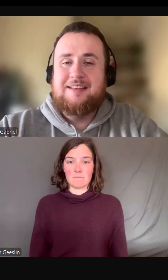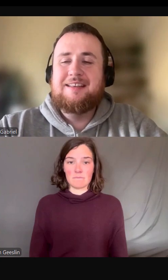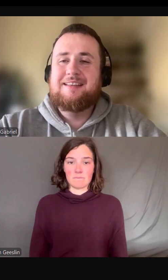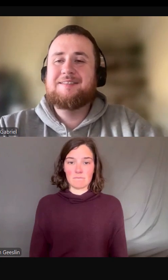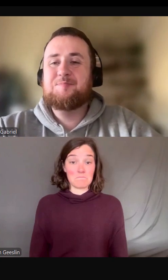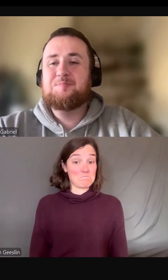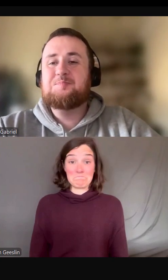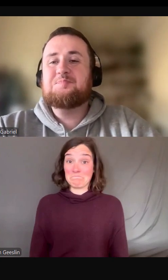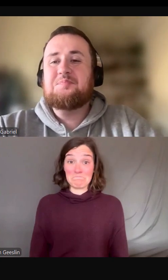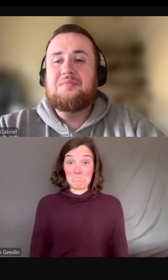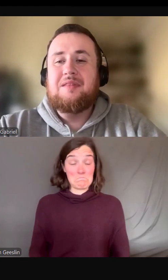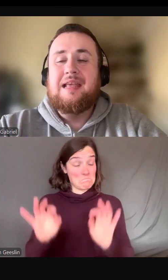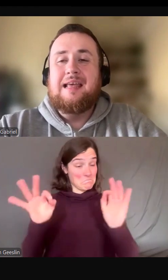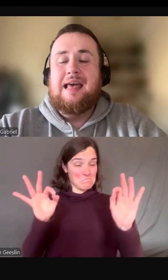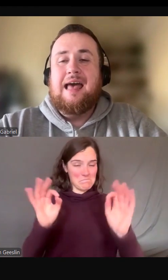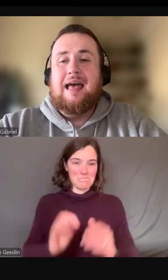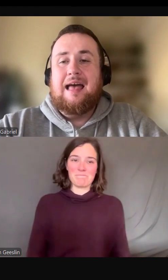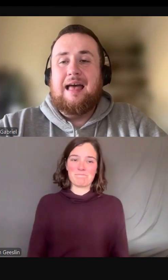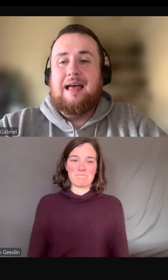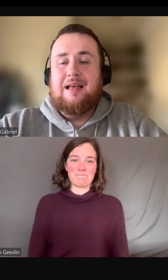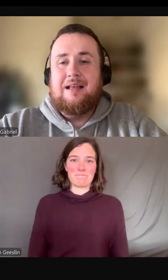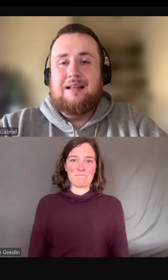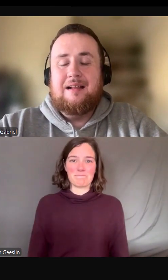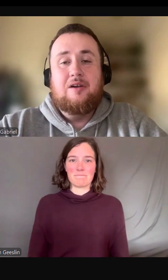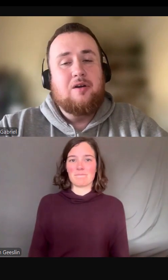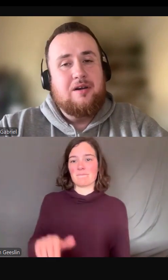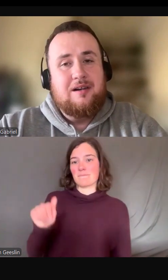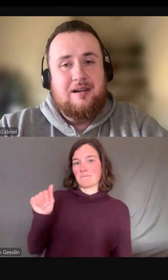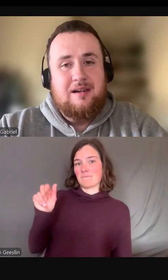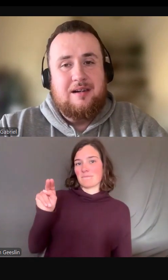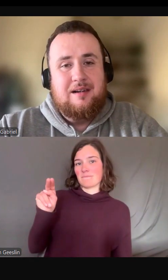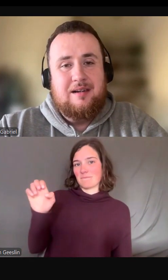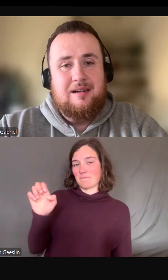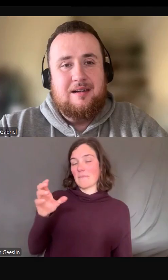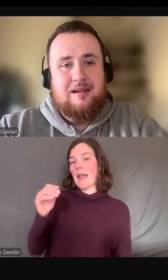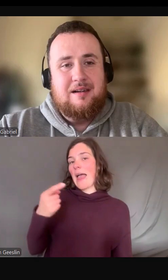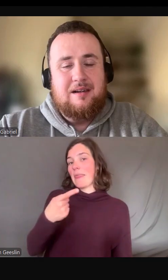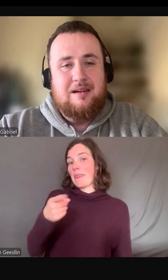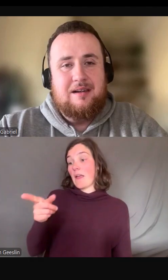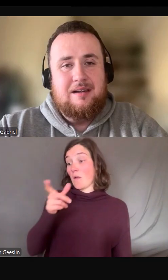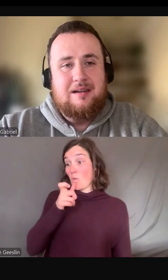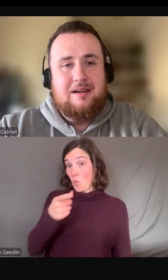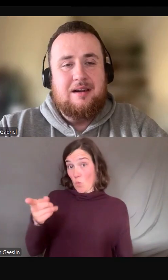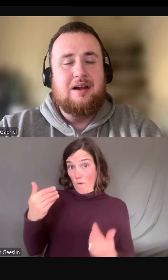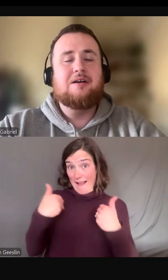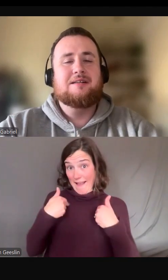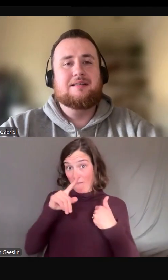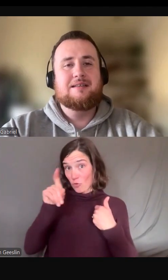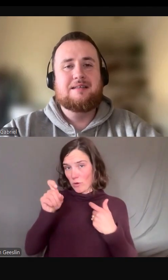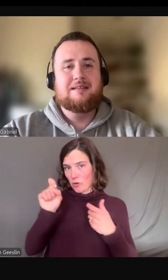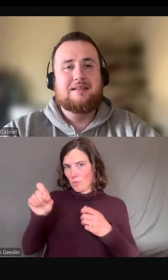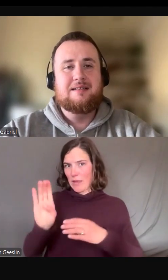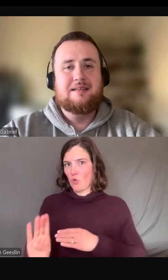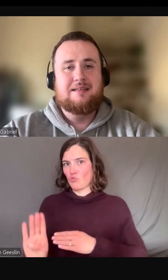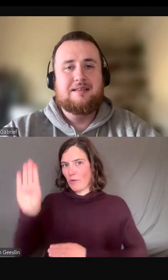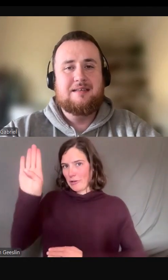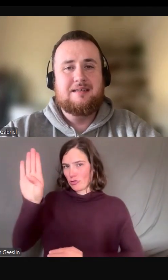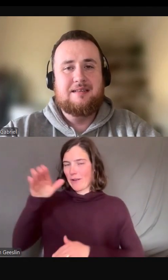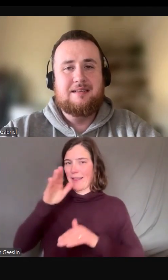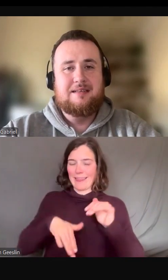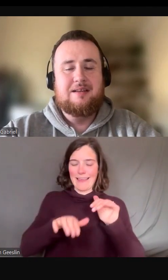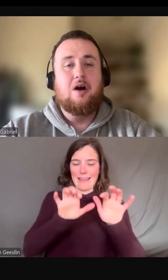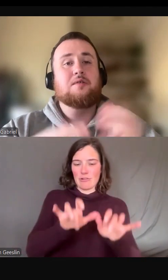Perfect. I was just going to say, people can raise their hands too, if that will help, instead of typing into the chat.